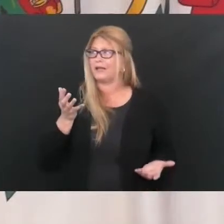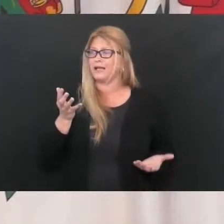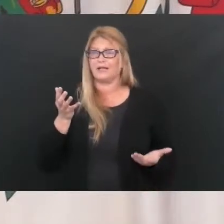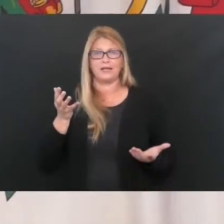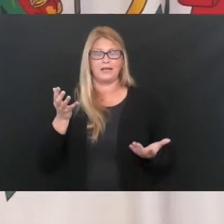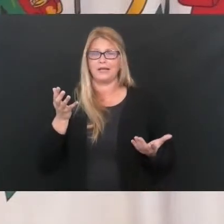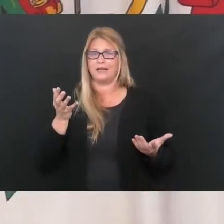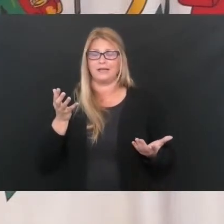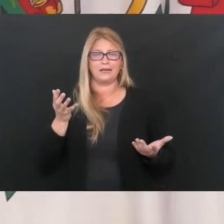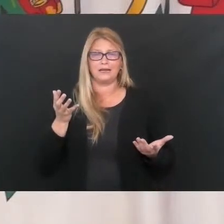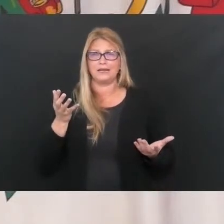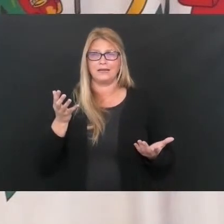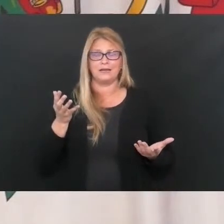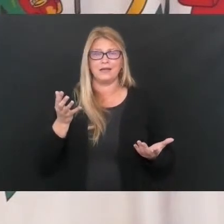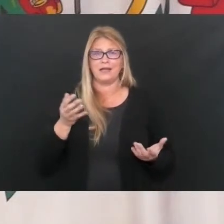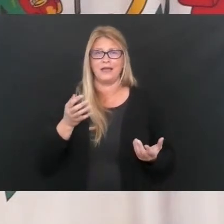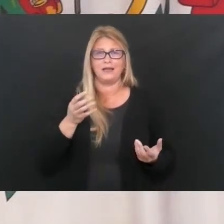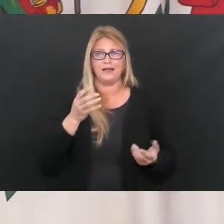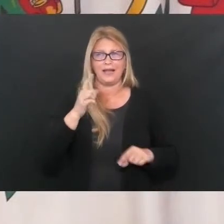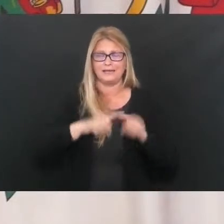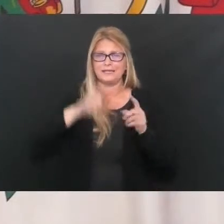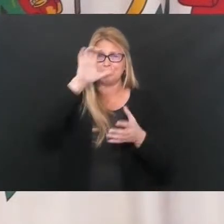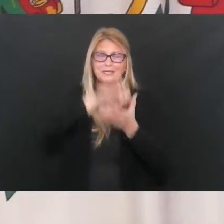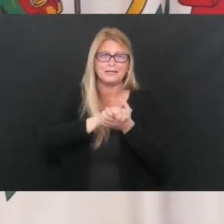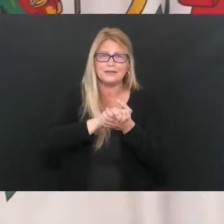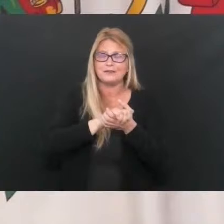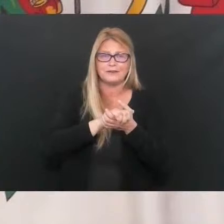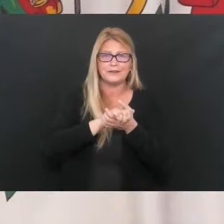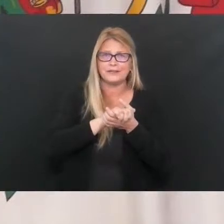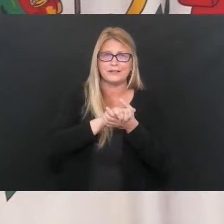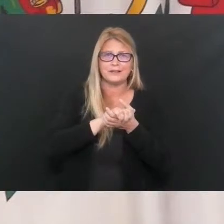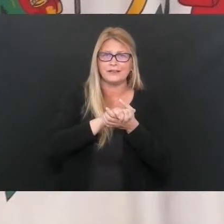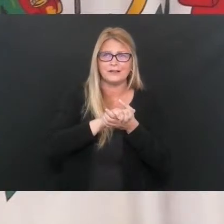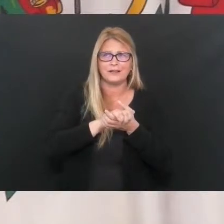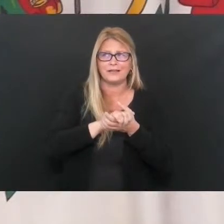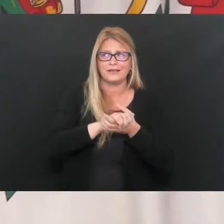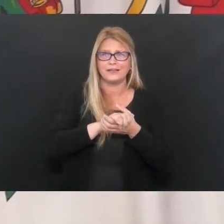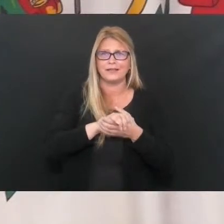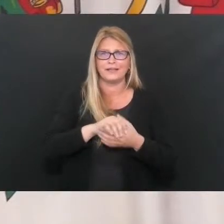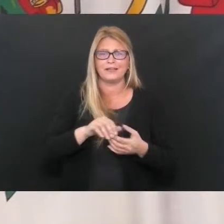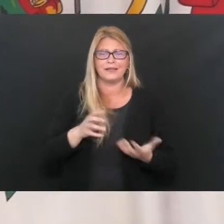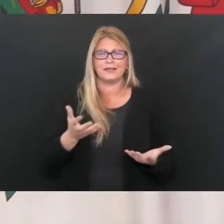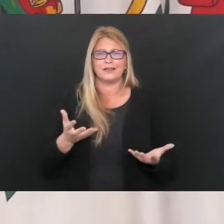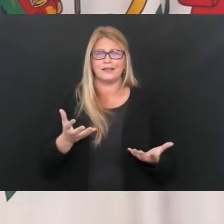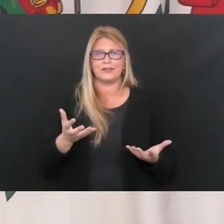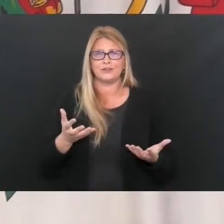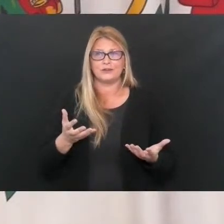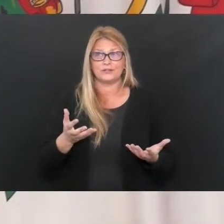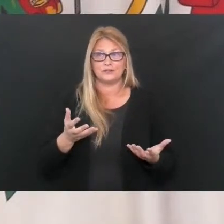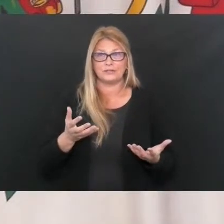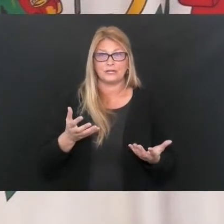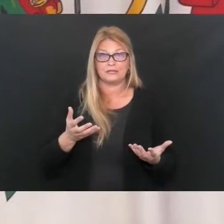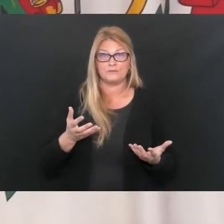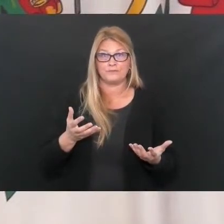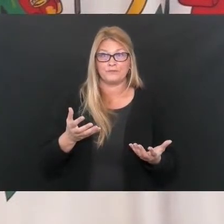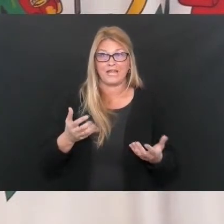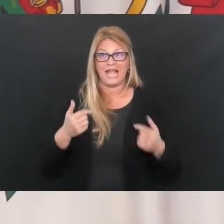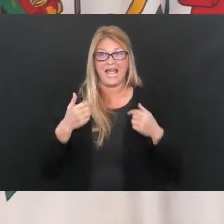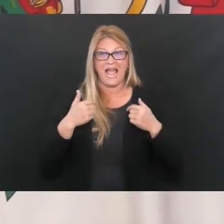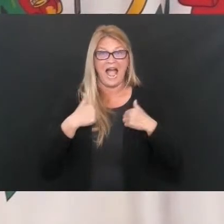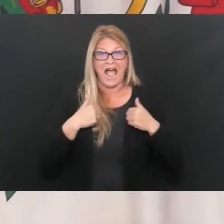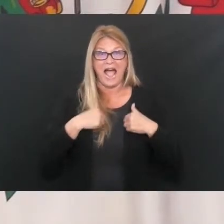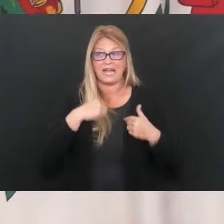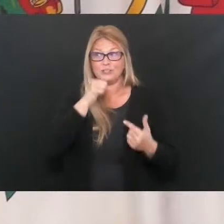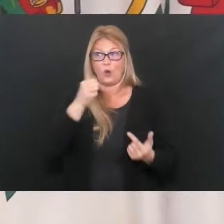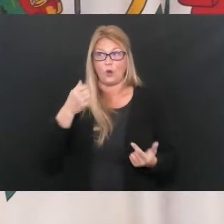fly through the sky. I mean, really, really? I mean, you're talking to the person that doesn't take a